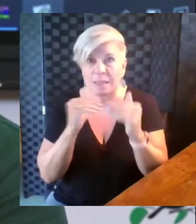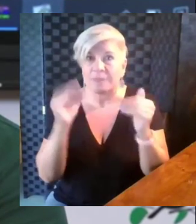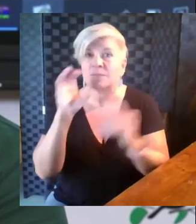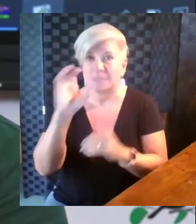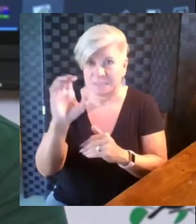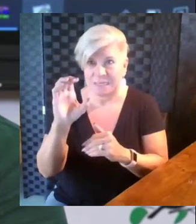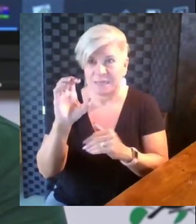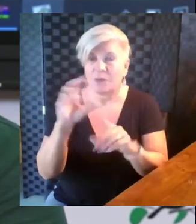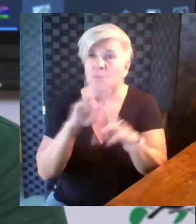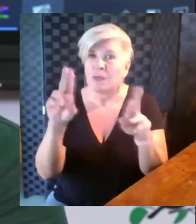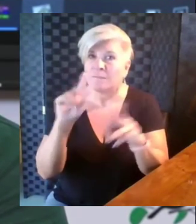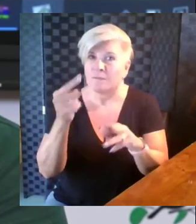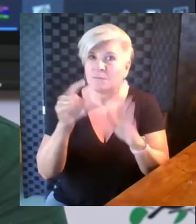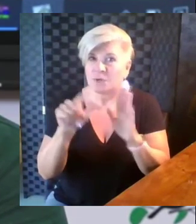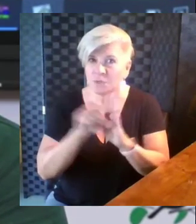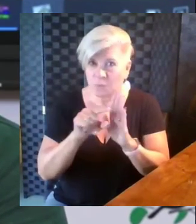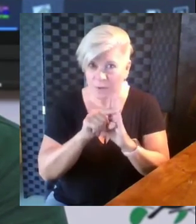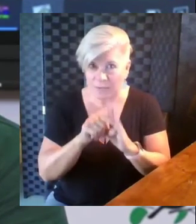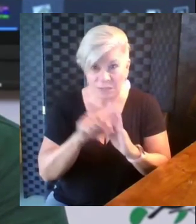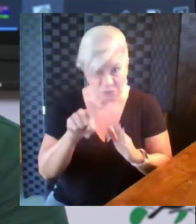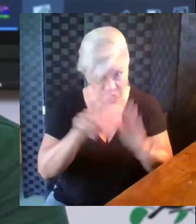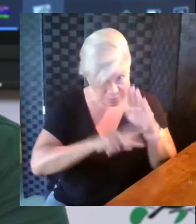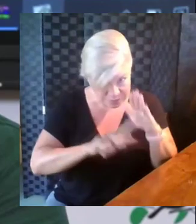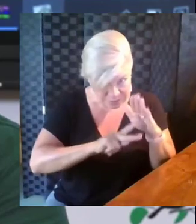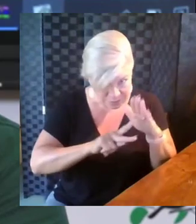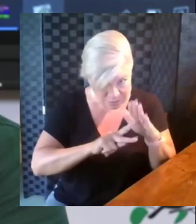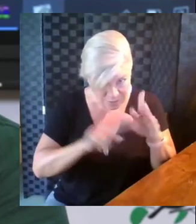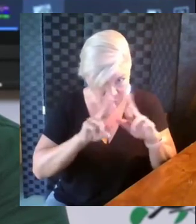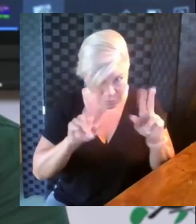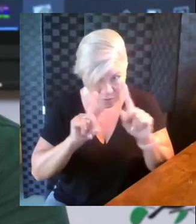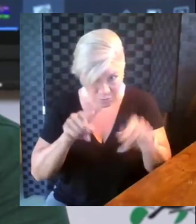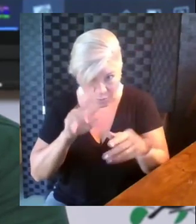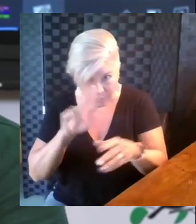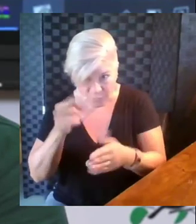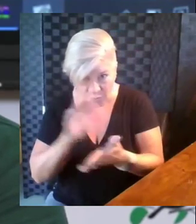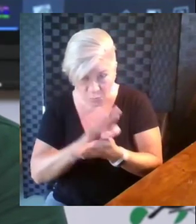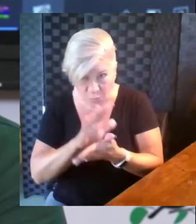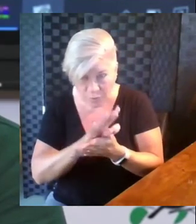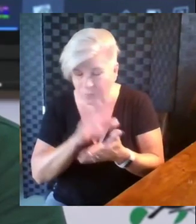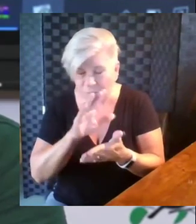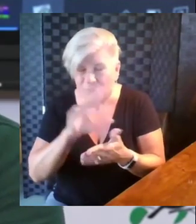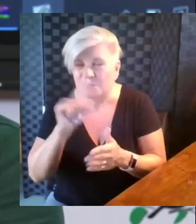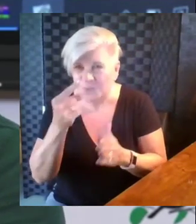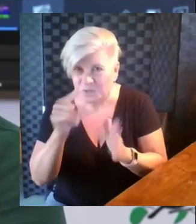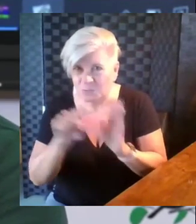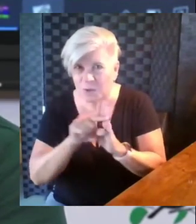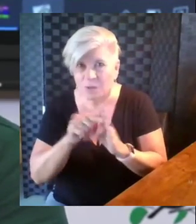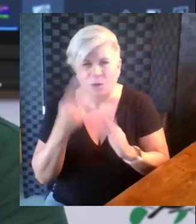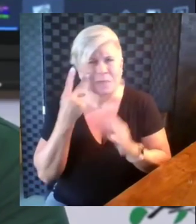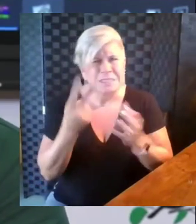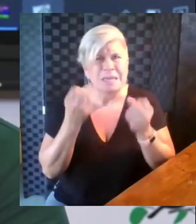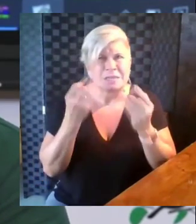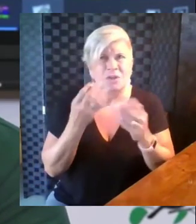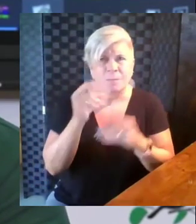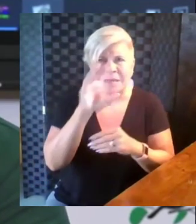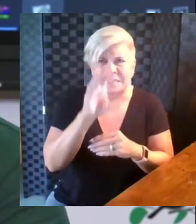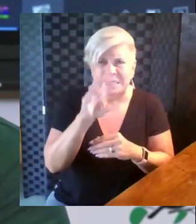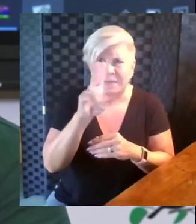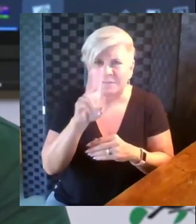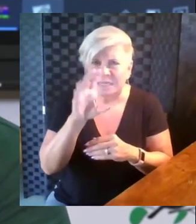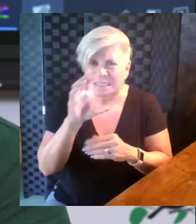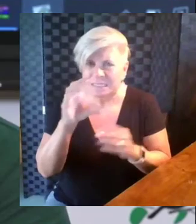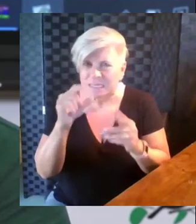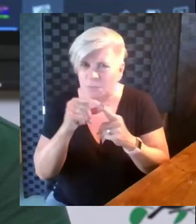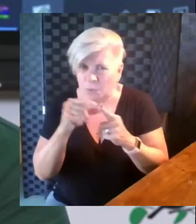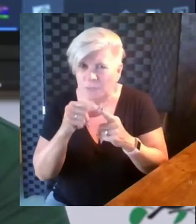ready for first grade. So you're a kindergartner getting ready for first grade. You're going to see so many CVC words in your books. That's